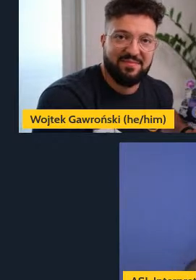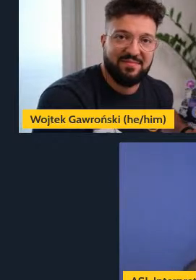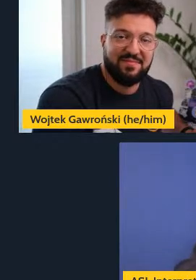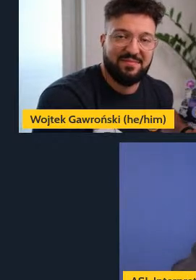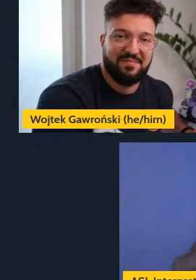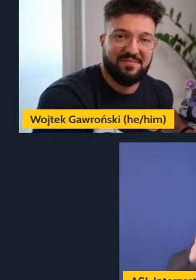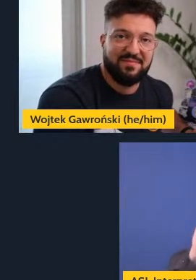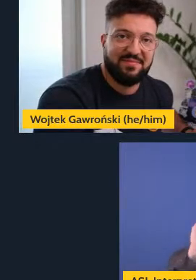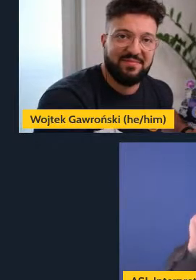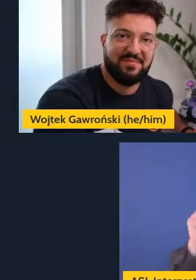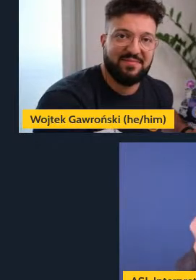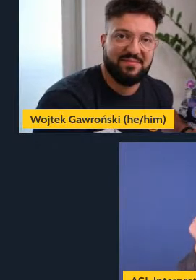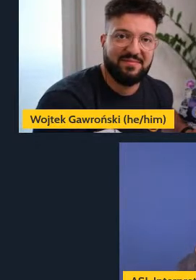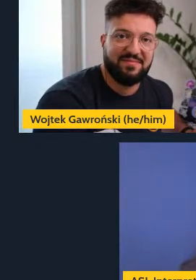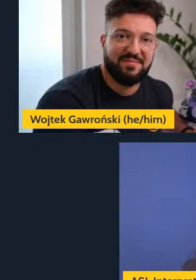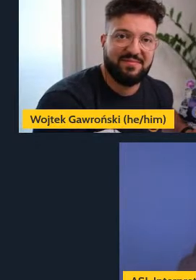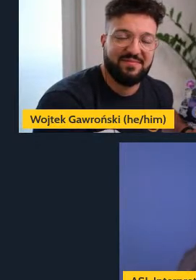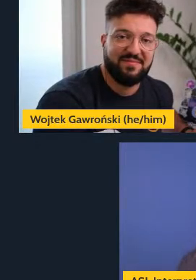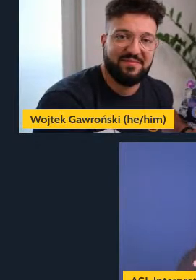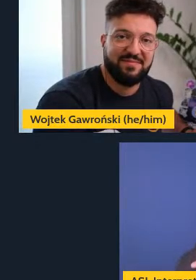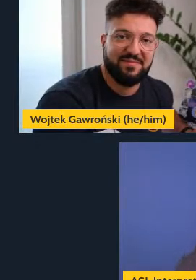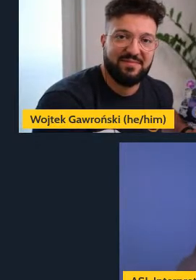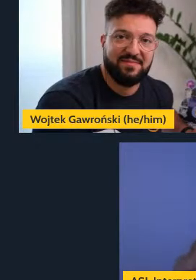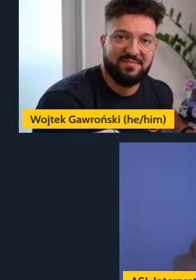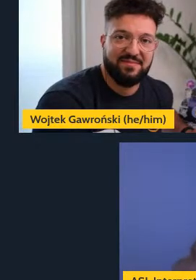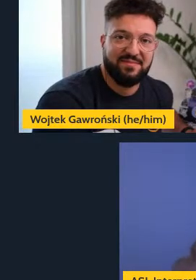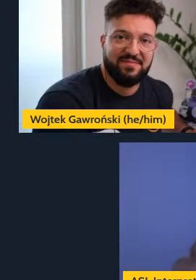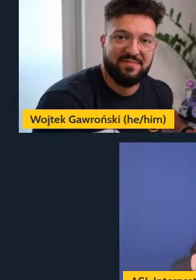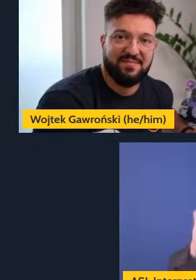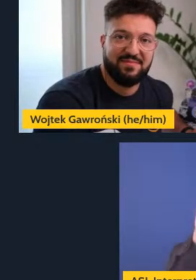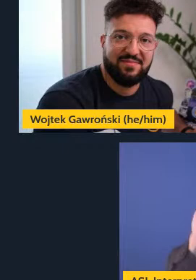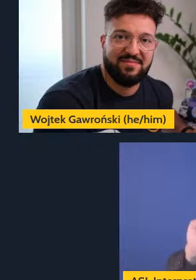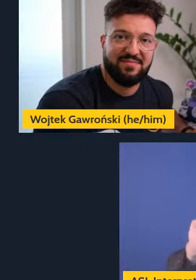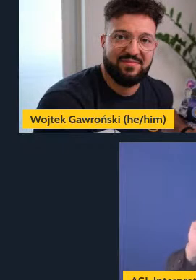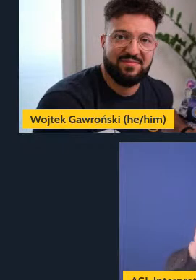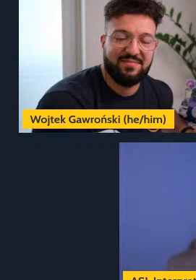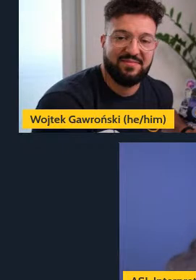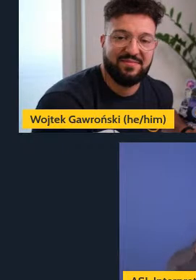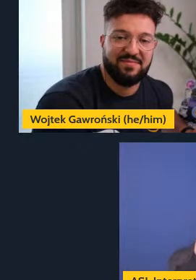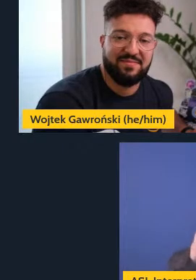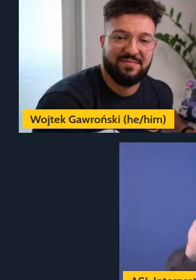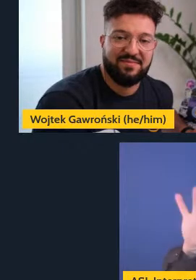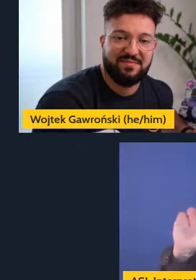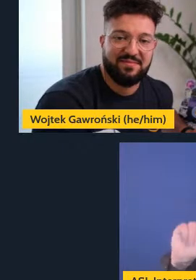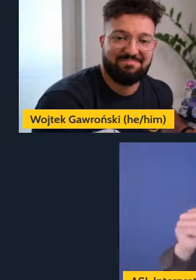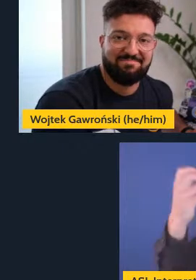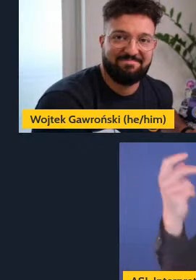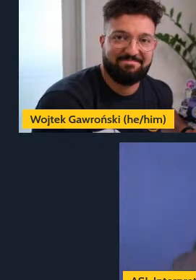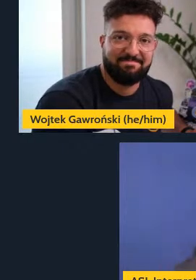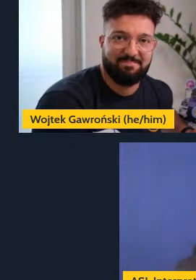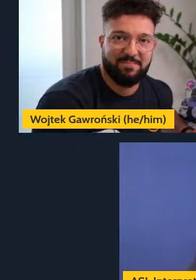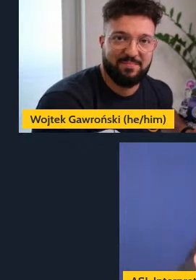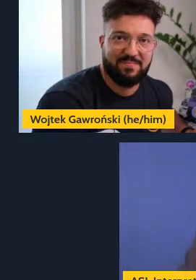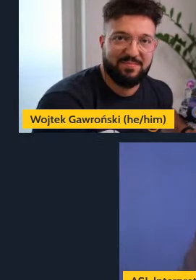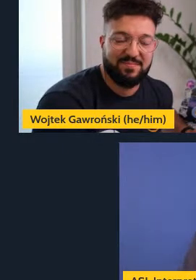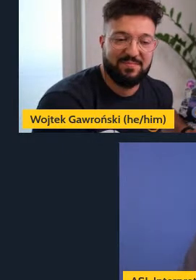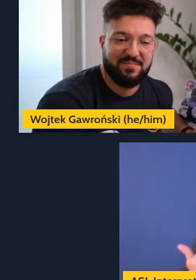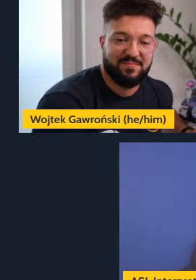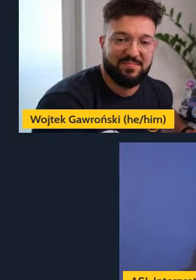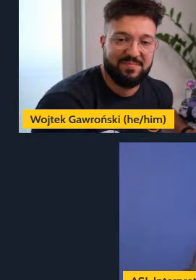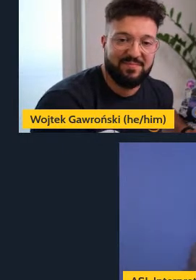again from Germany, and we have Andra again coming in from Romania. So welcome back. How's it going so far?